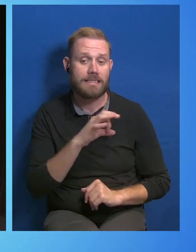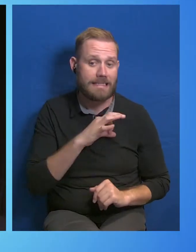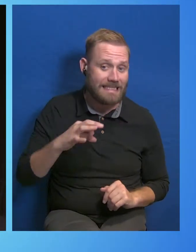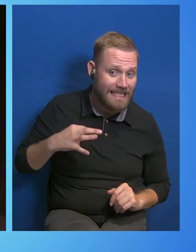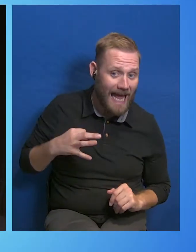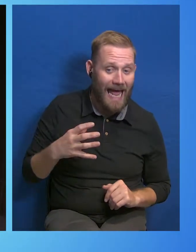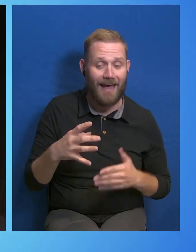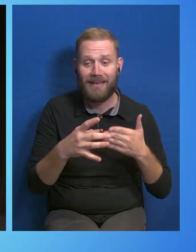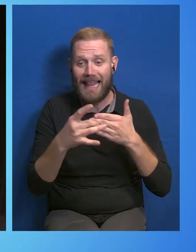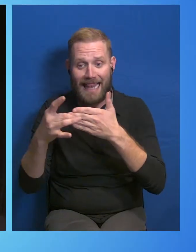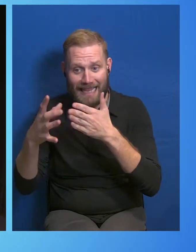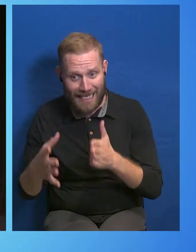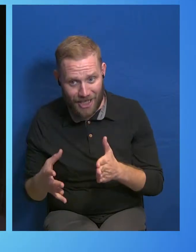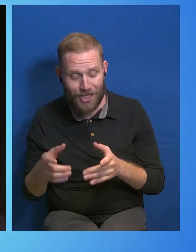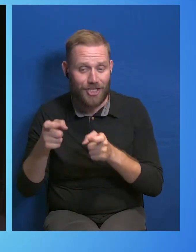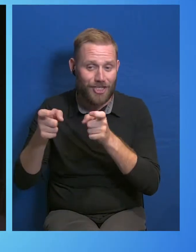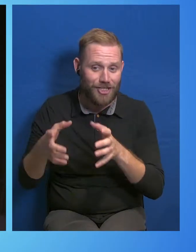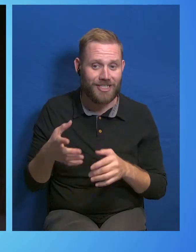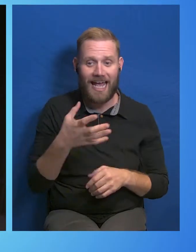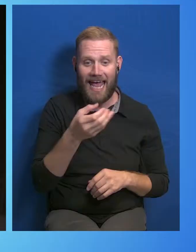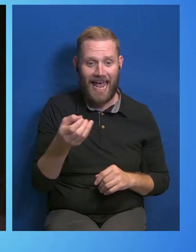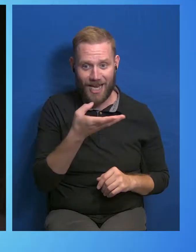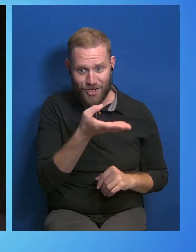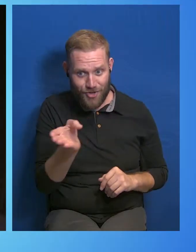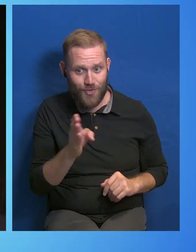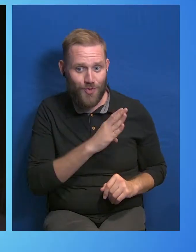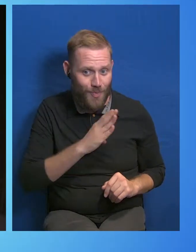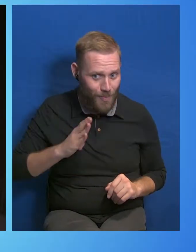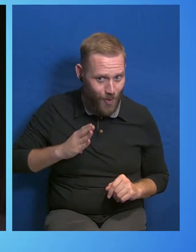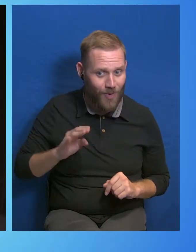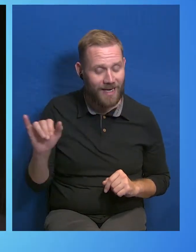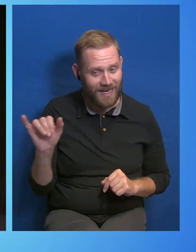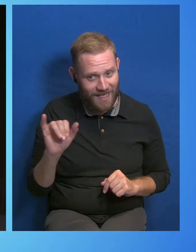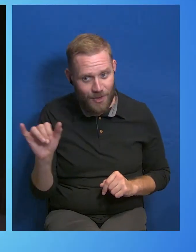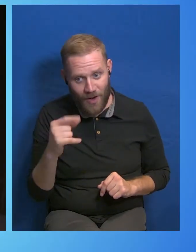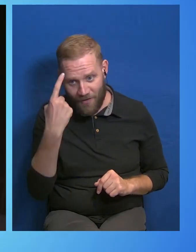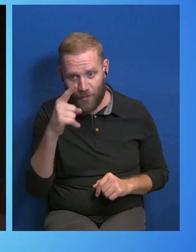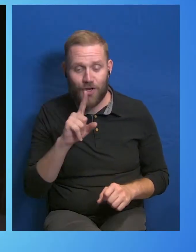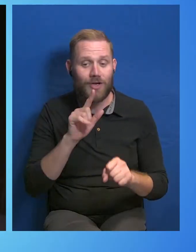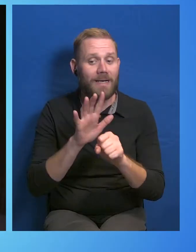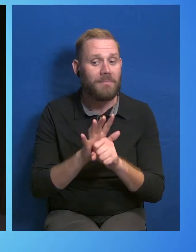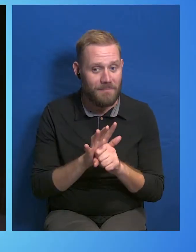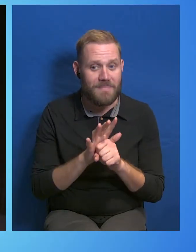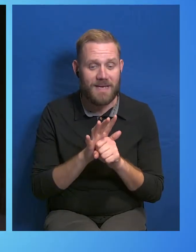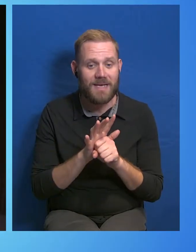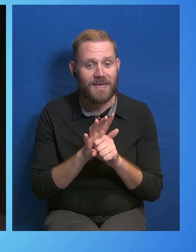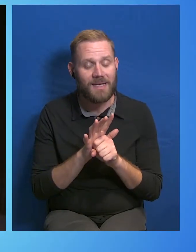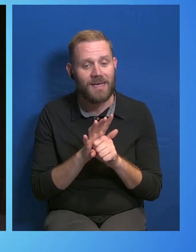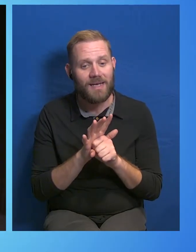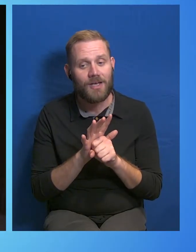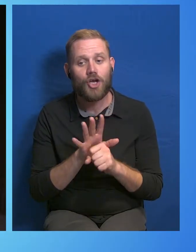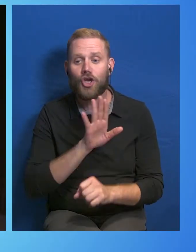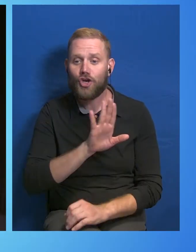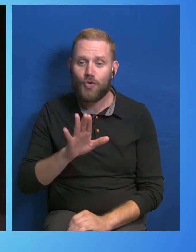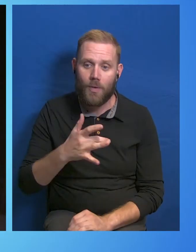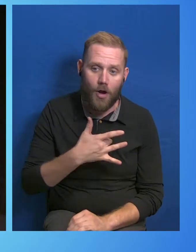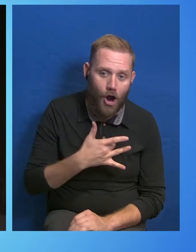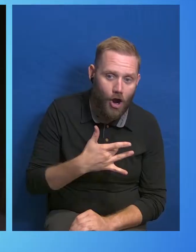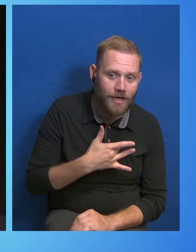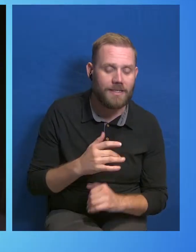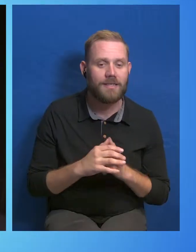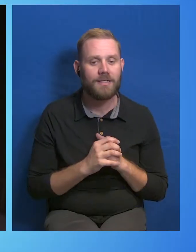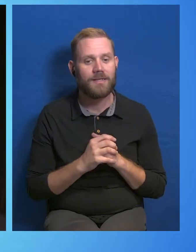and leaders, as well as you, the board, for your commitment and your heart